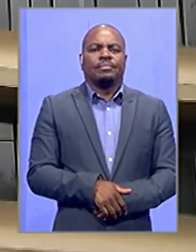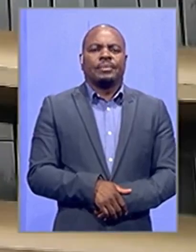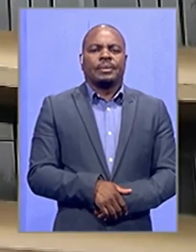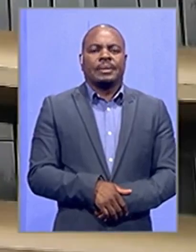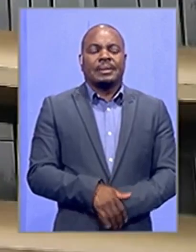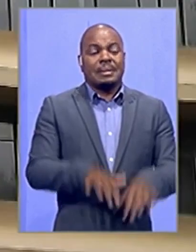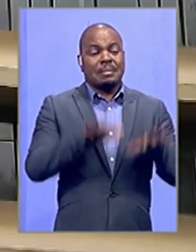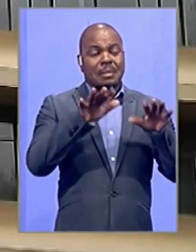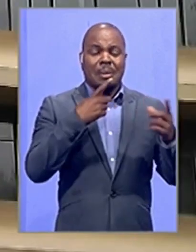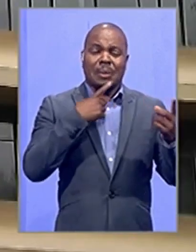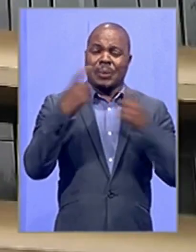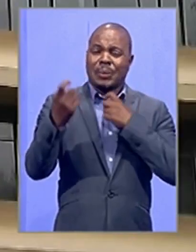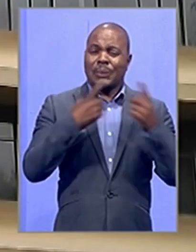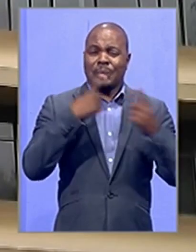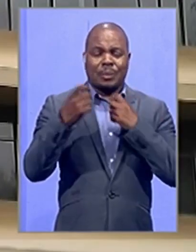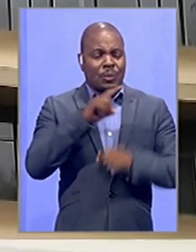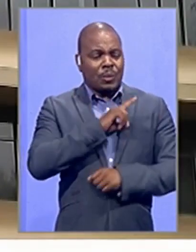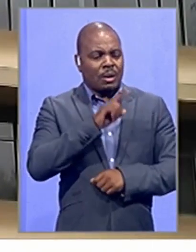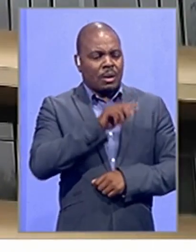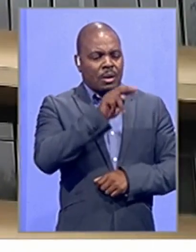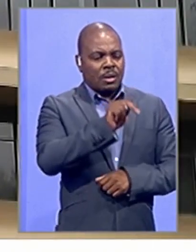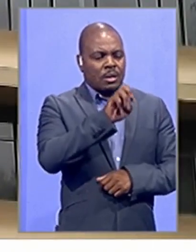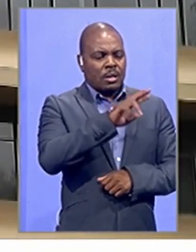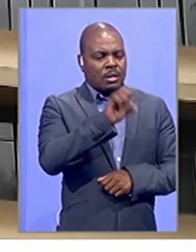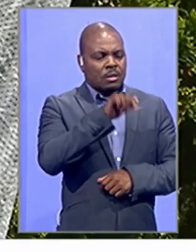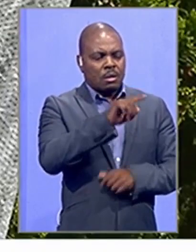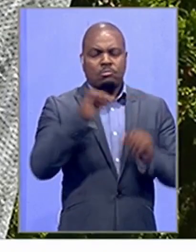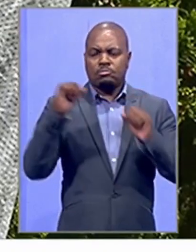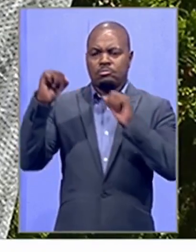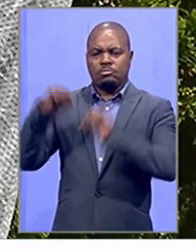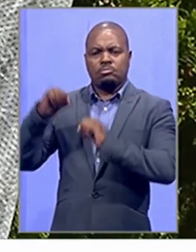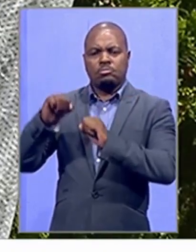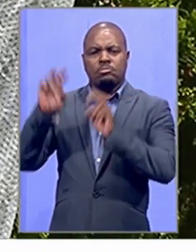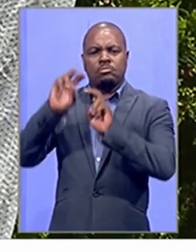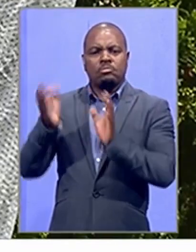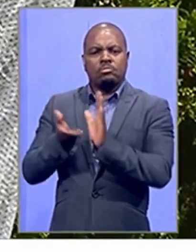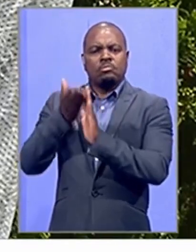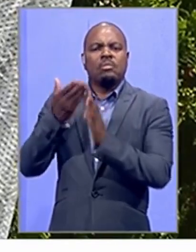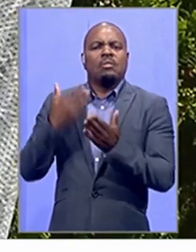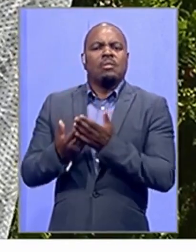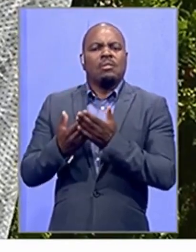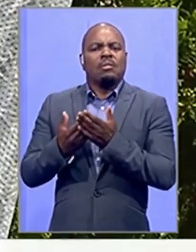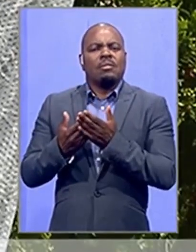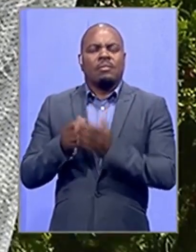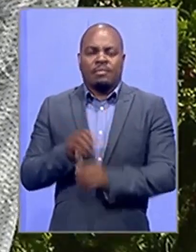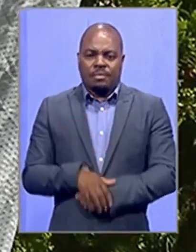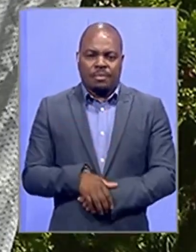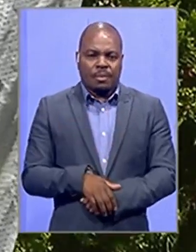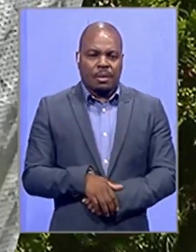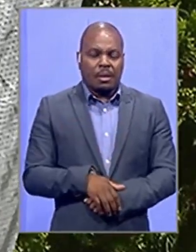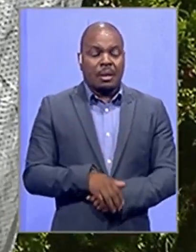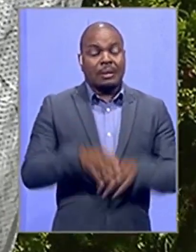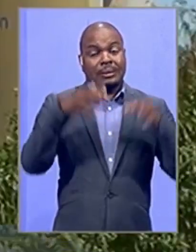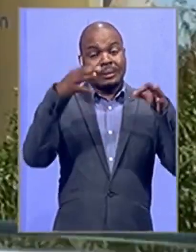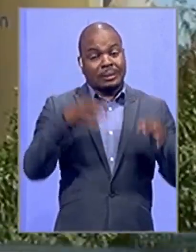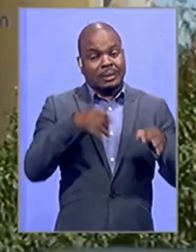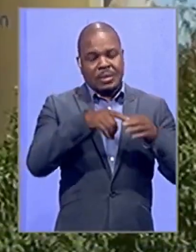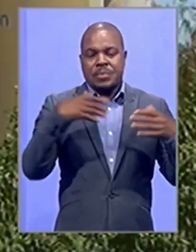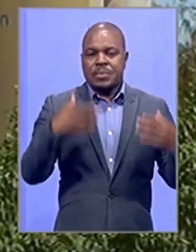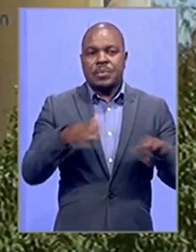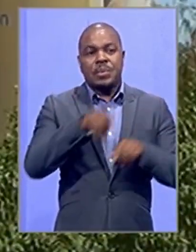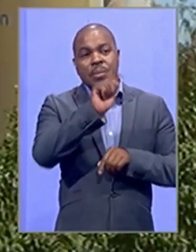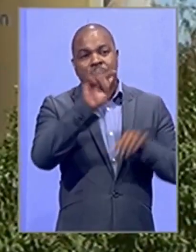Go na le boipelaetso bo bogolo kgatlhanong le sephetho sa Nersa sa gore Eskom e ka iša godimo tefelo ya motlakase. Sephetho se se tla ama